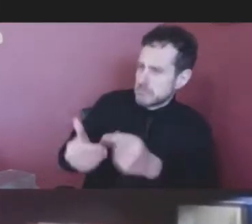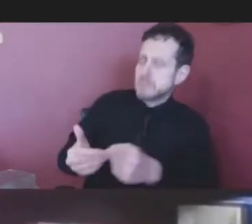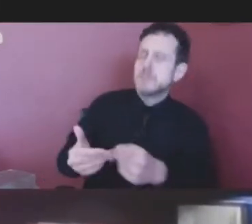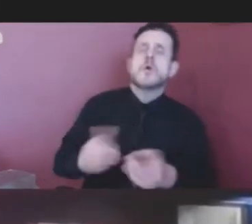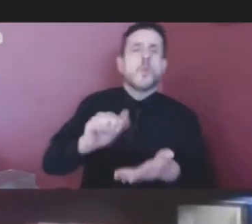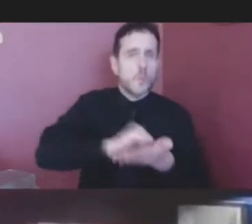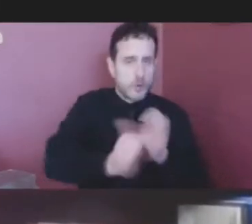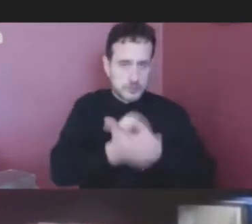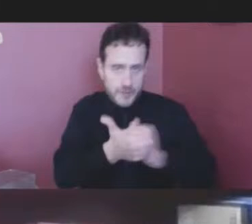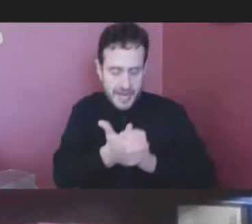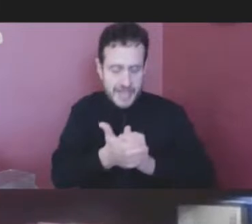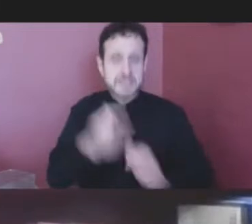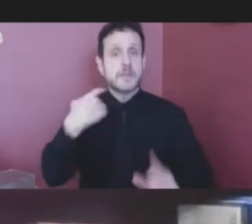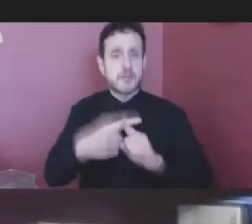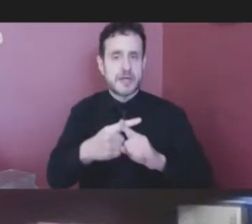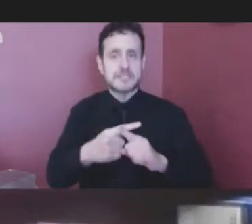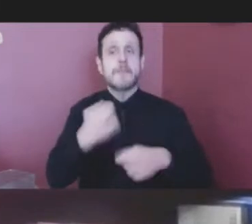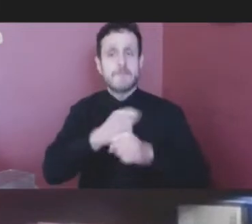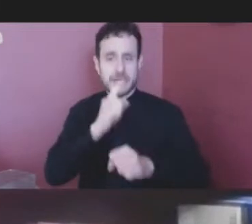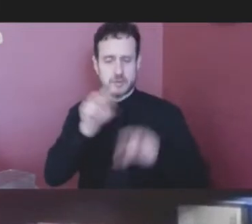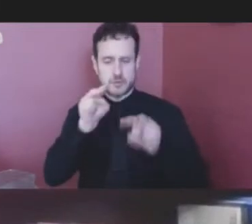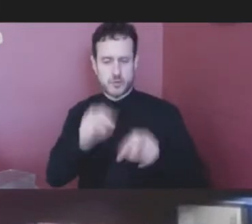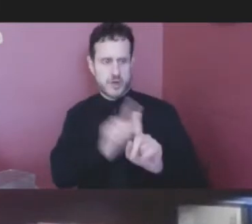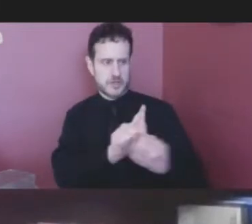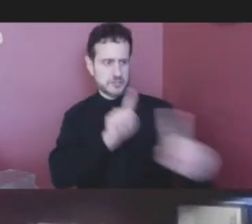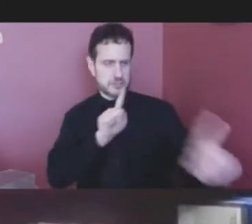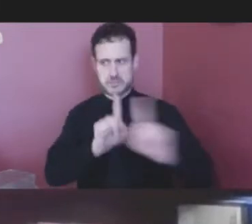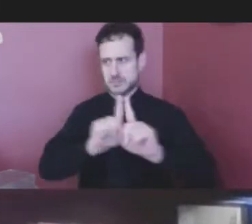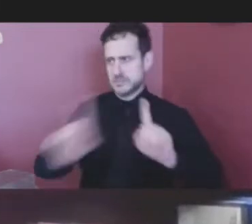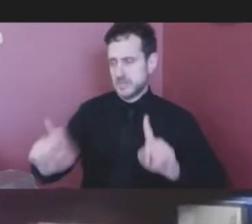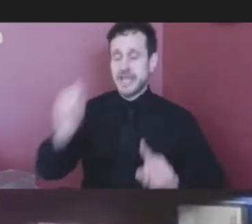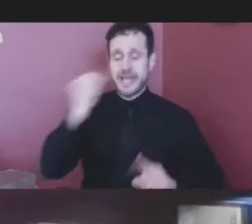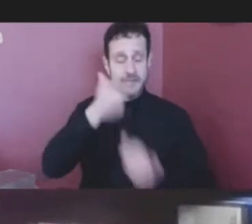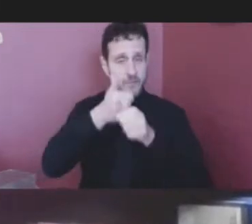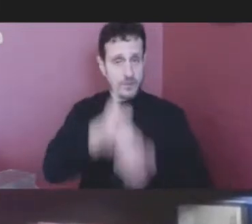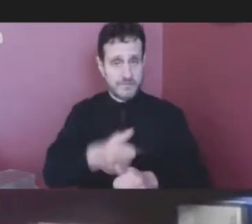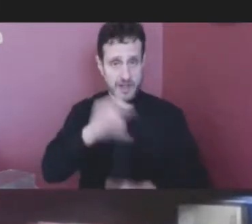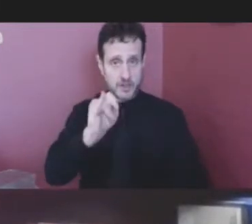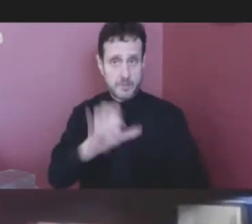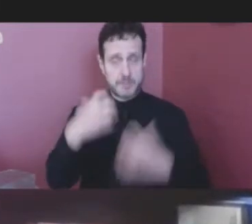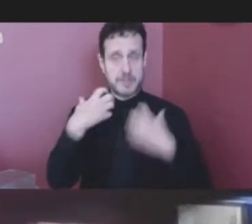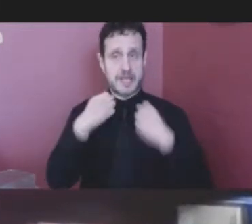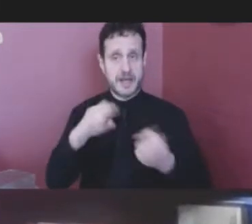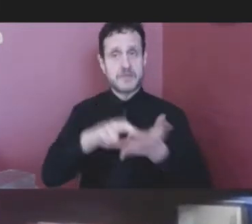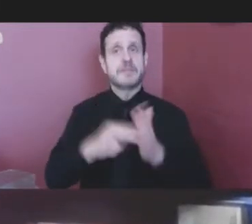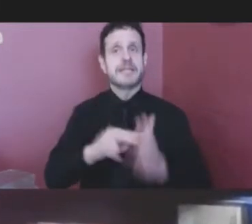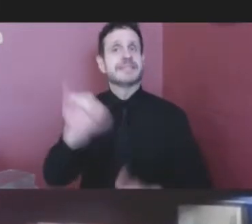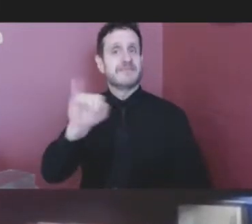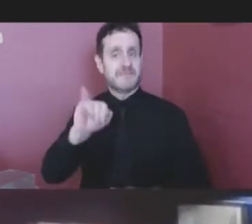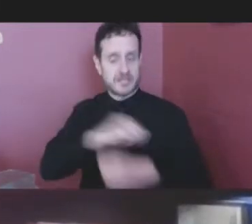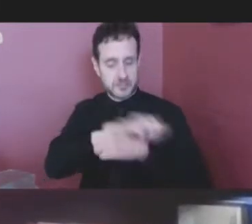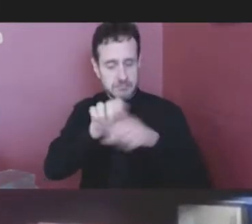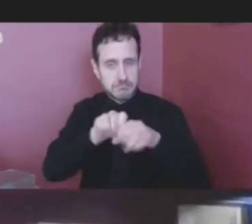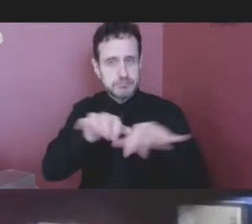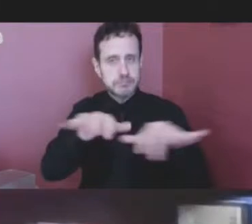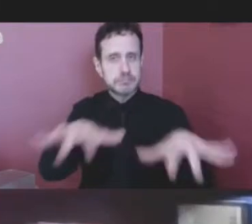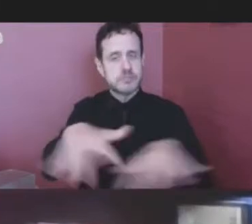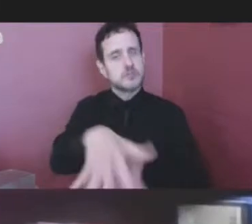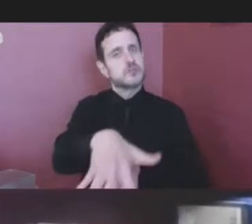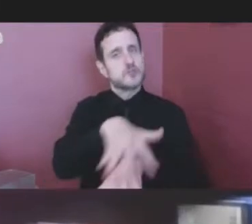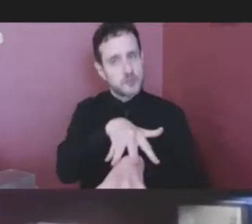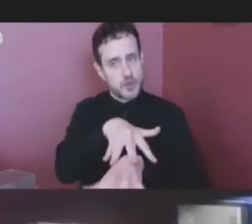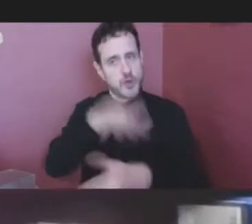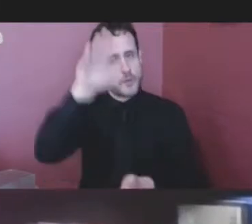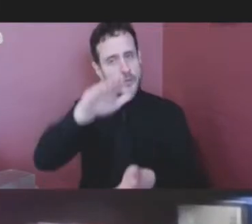all put our public health first, there will be fewer infections, and that means fewer restrictions and quicker return